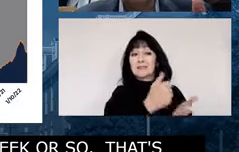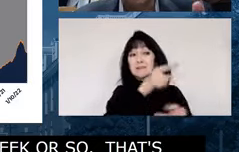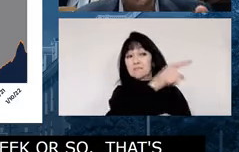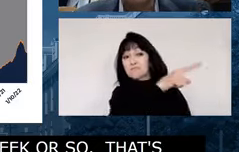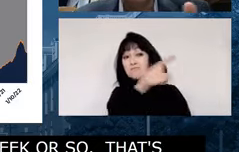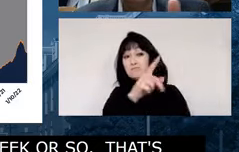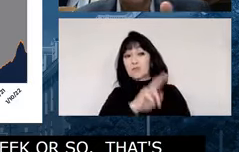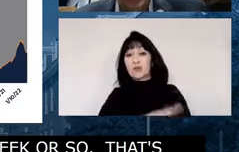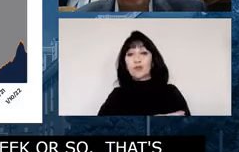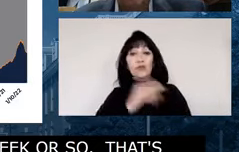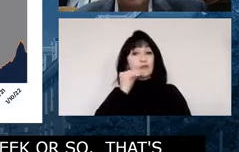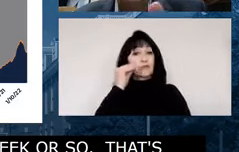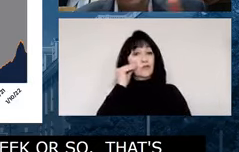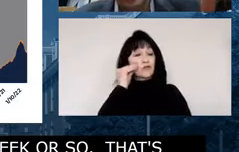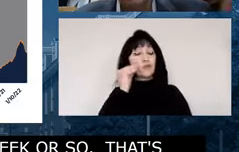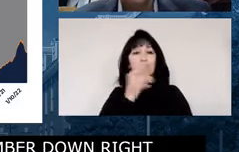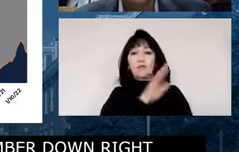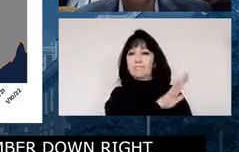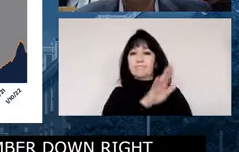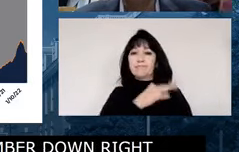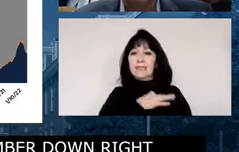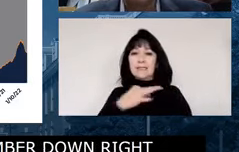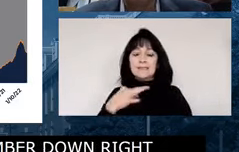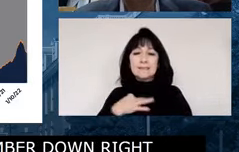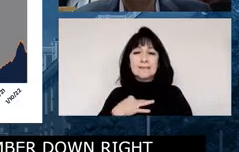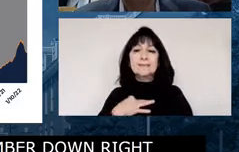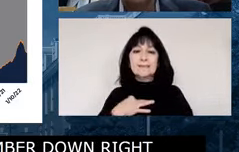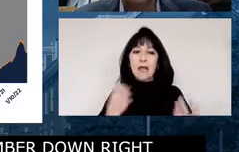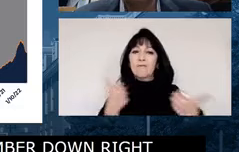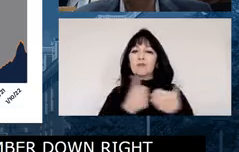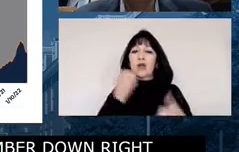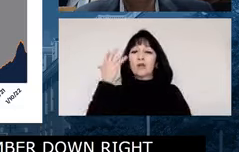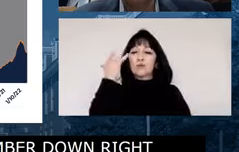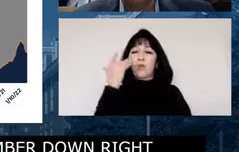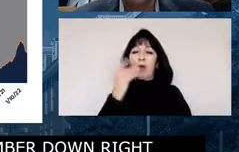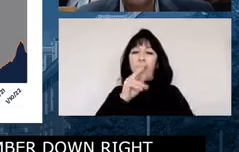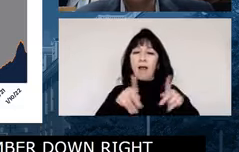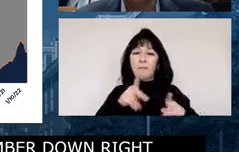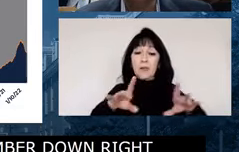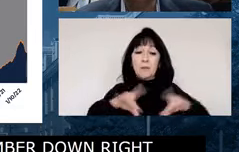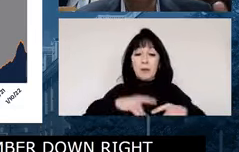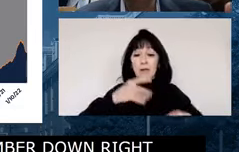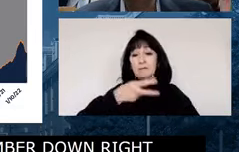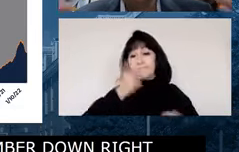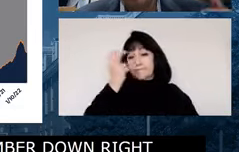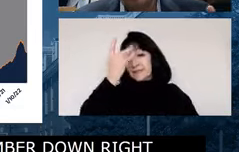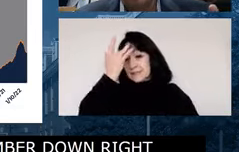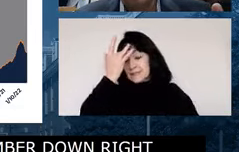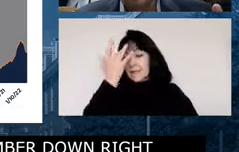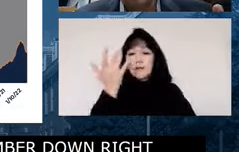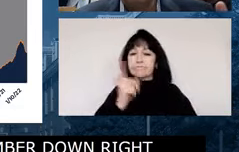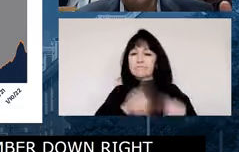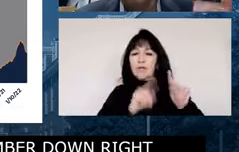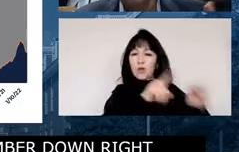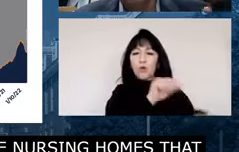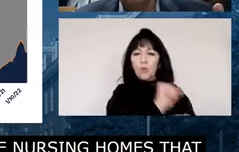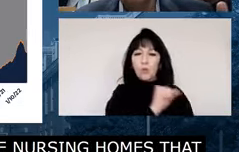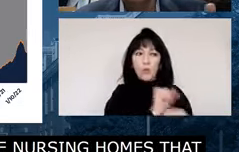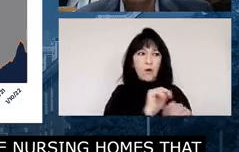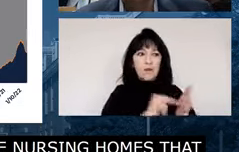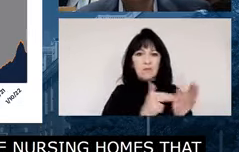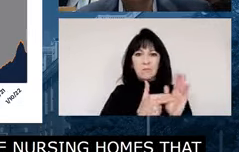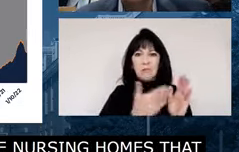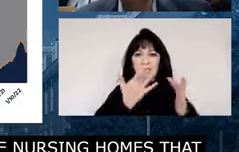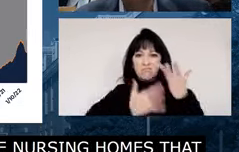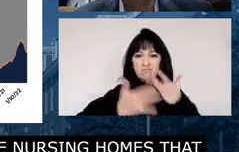some staffing challenges or outbreaks, and that's going to help us open up beds to help decompress the hospitals. The ripple down effect, the snowball